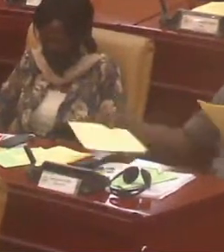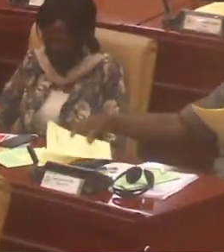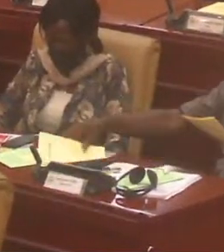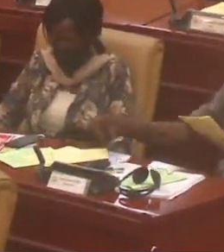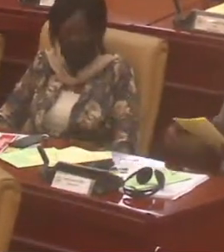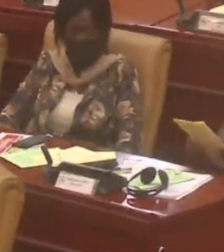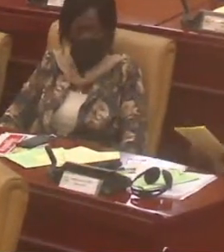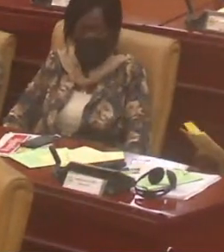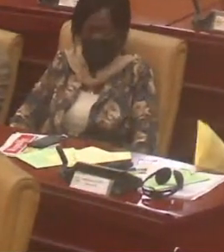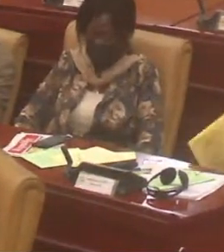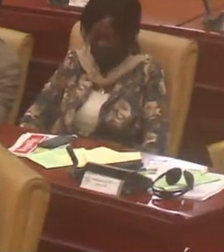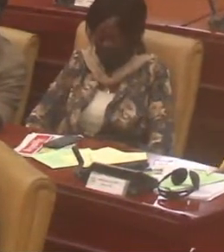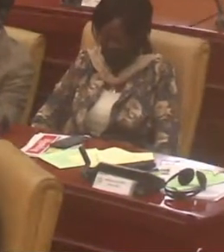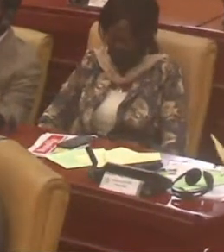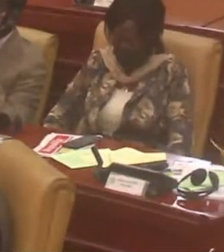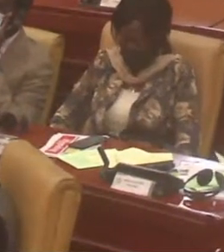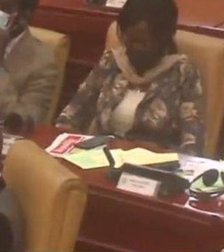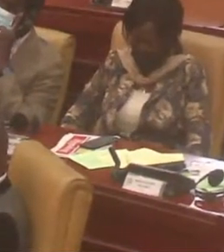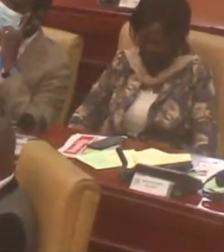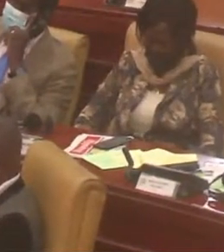future generations.